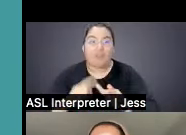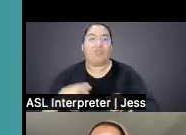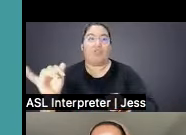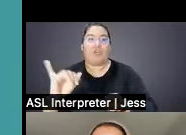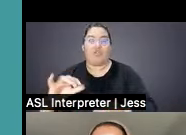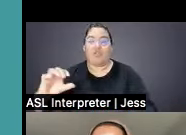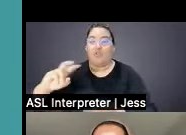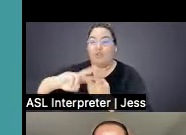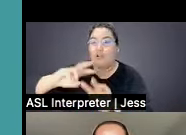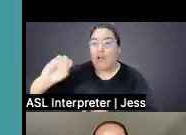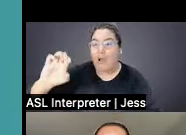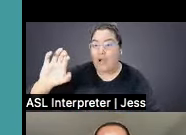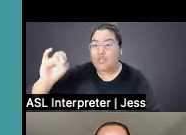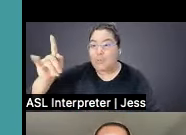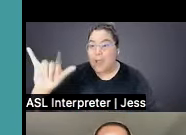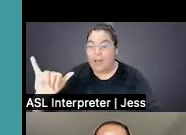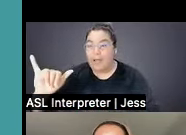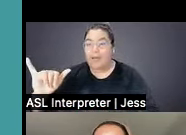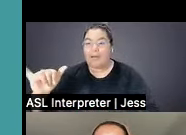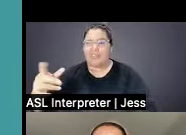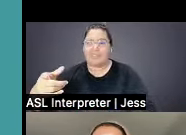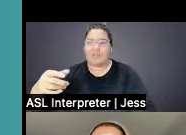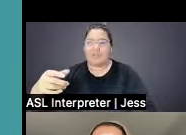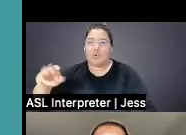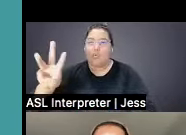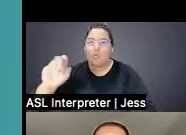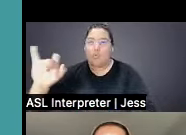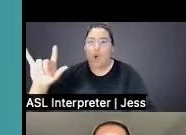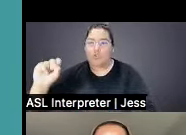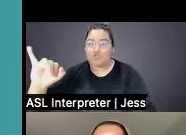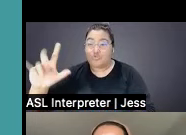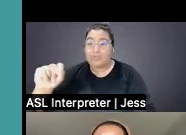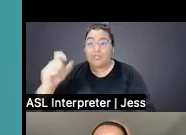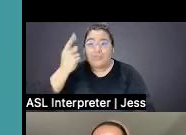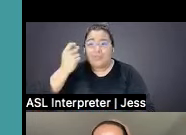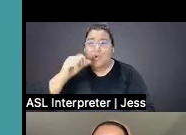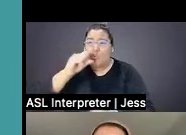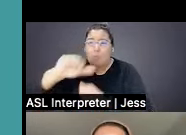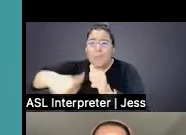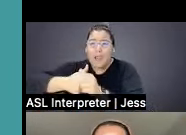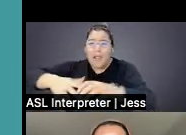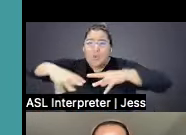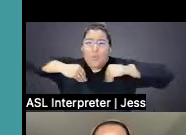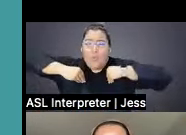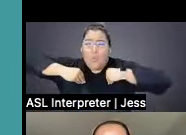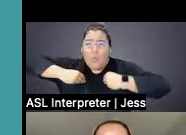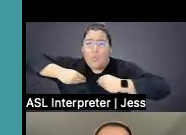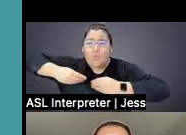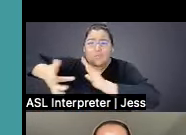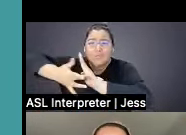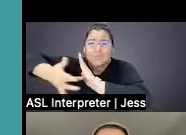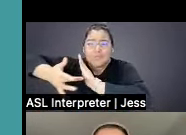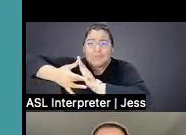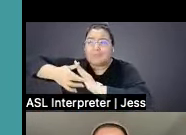these online spaces are privately owned by big tech bros and billionaires whose bottom line is profit. Hate